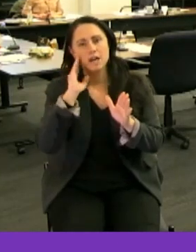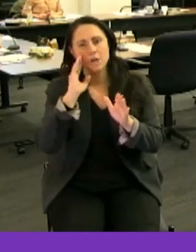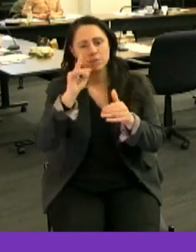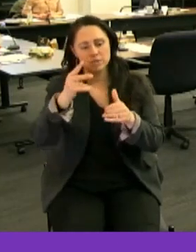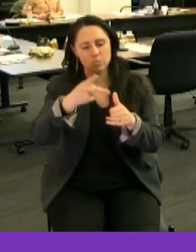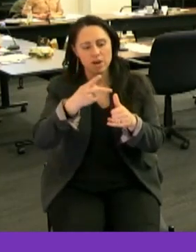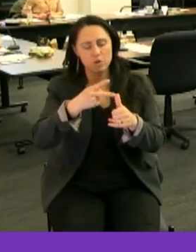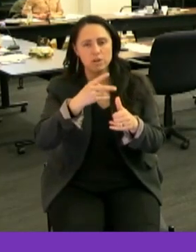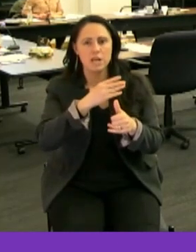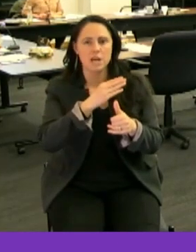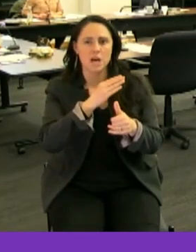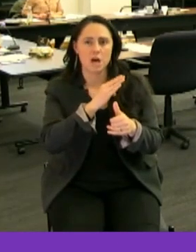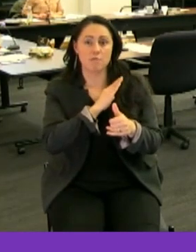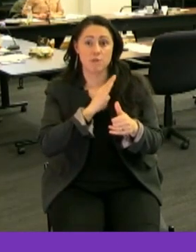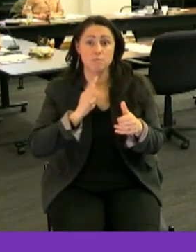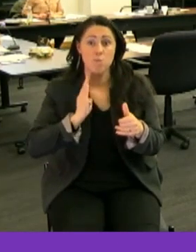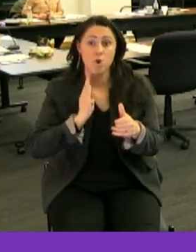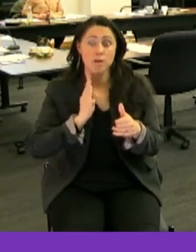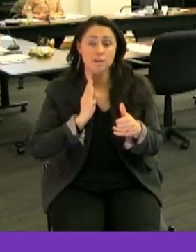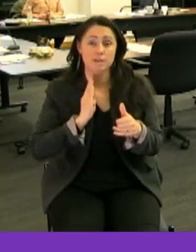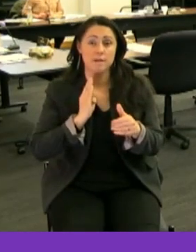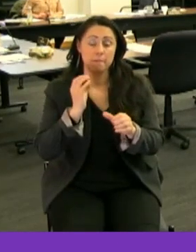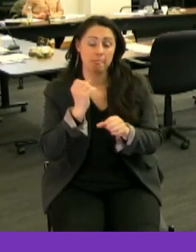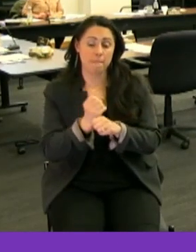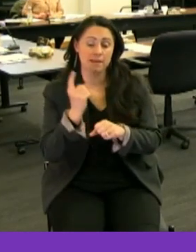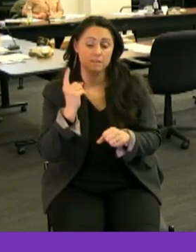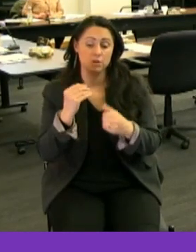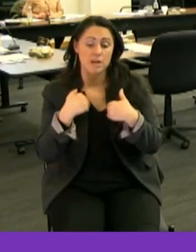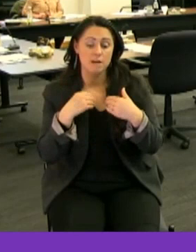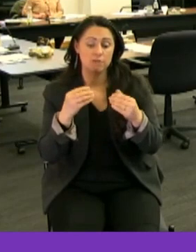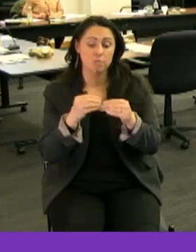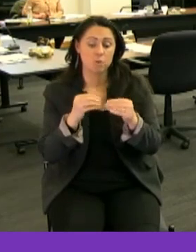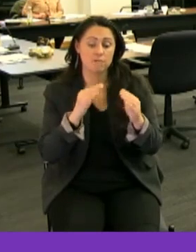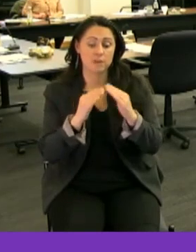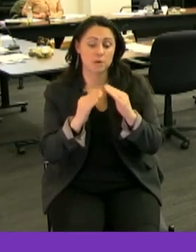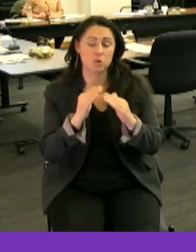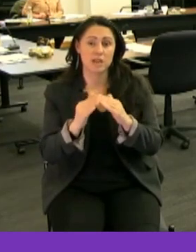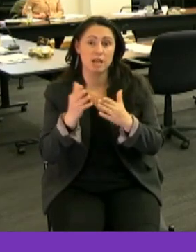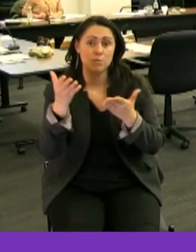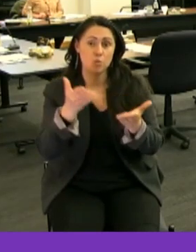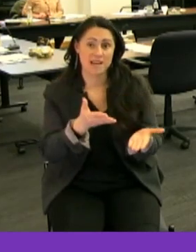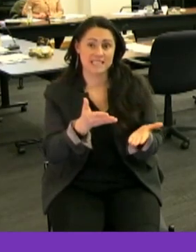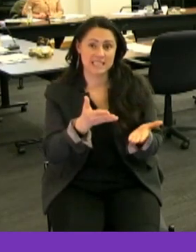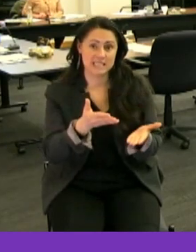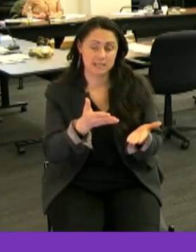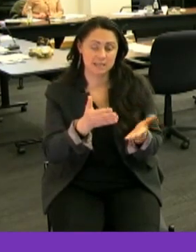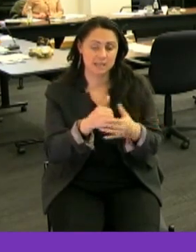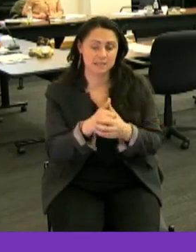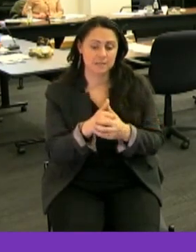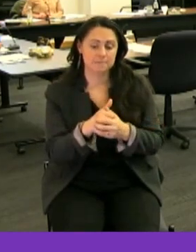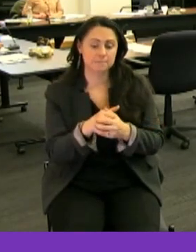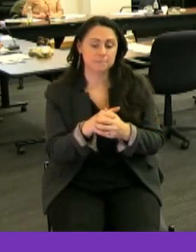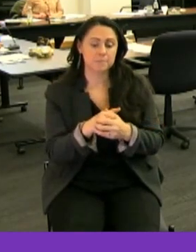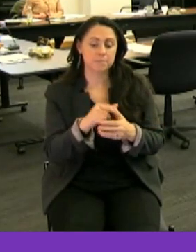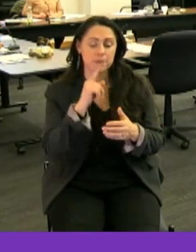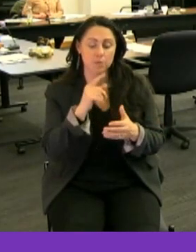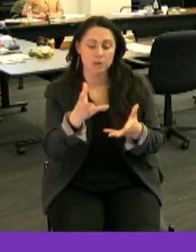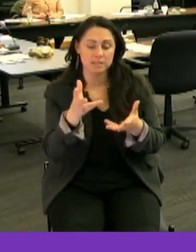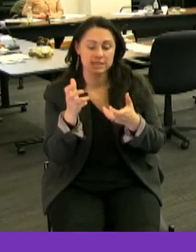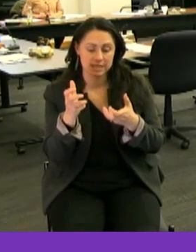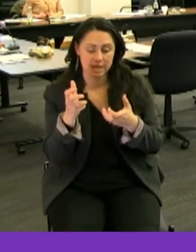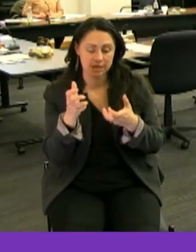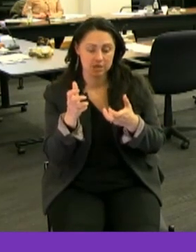of the board at the tail end of last year to have more of a community presence, and the real